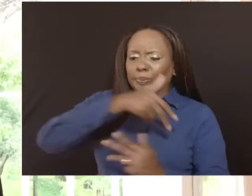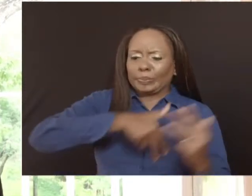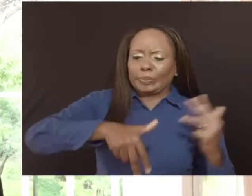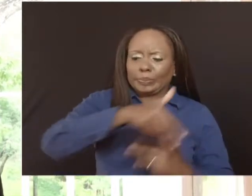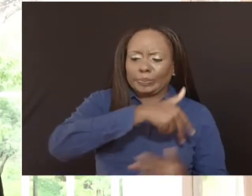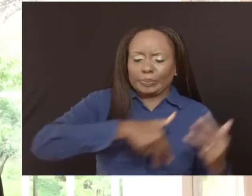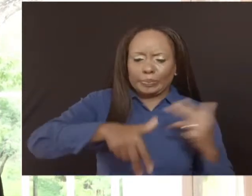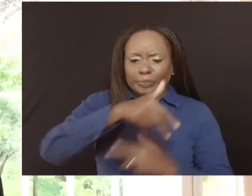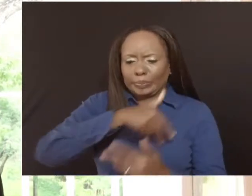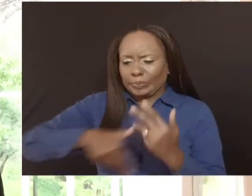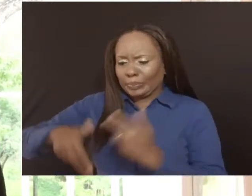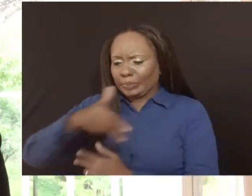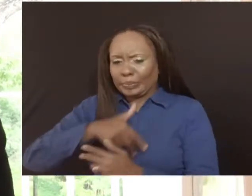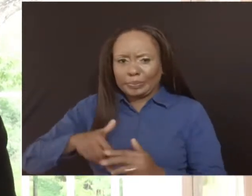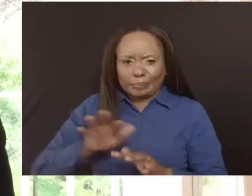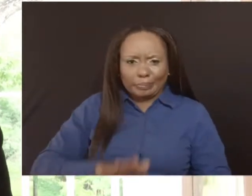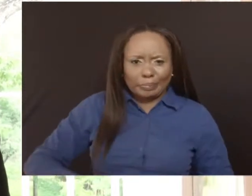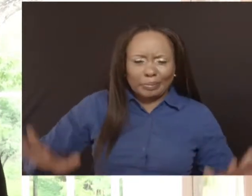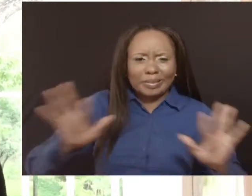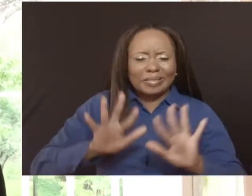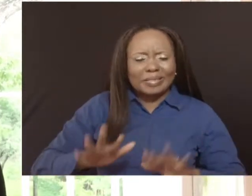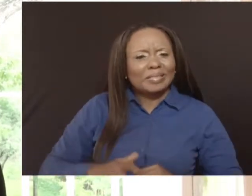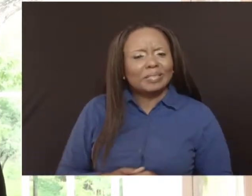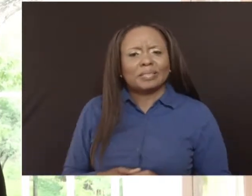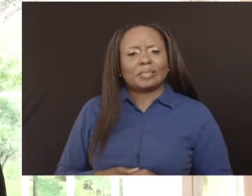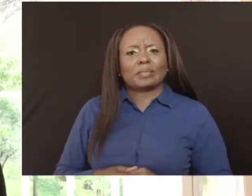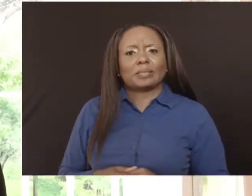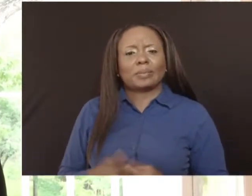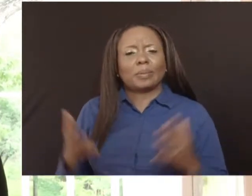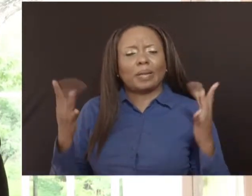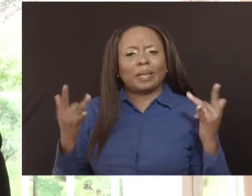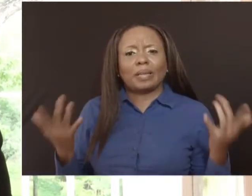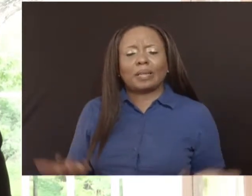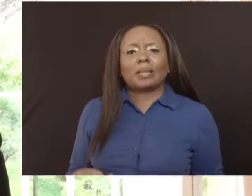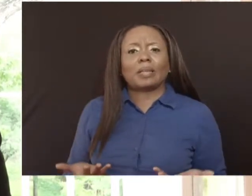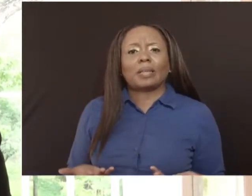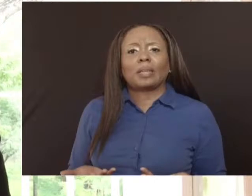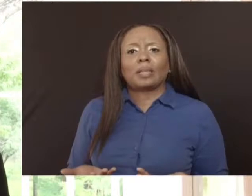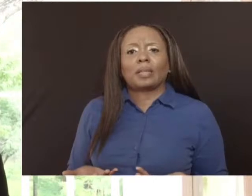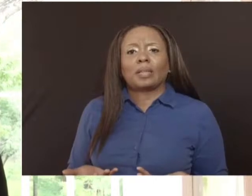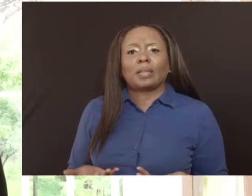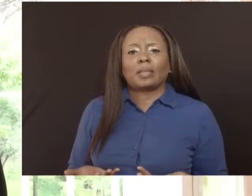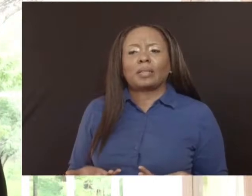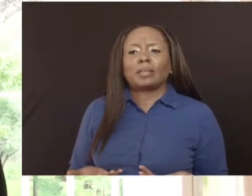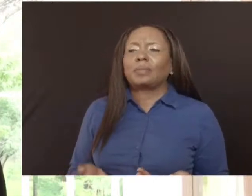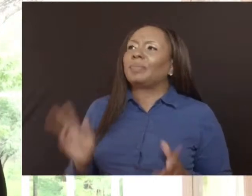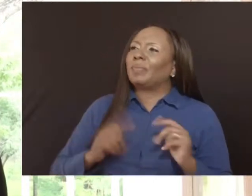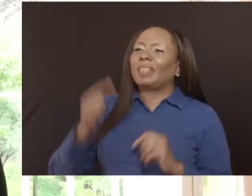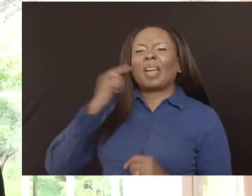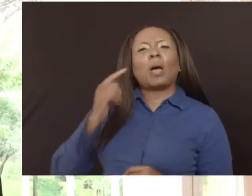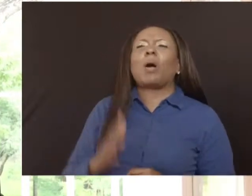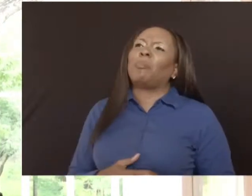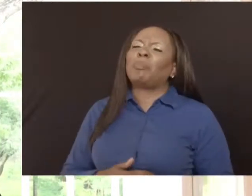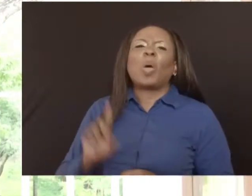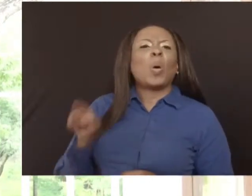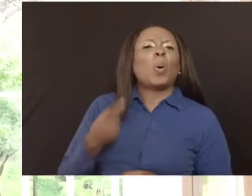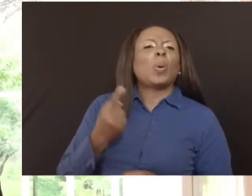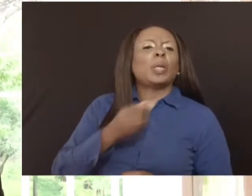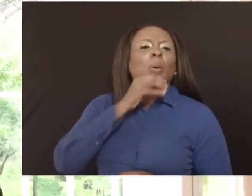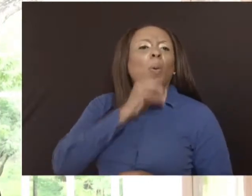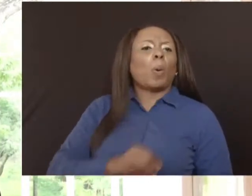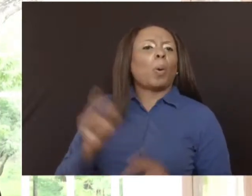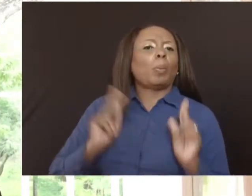in the country. You'd think that it's only going to hit the older people because they're the ones that are